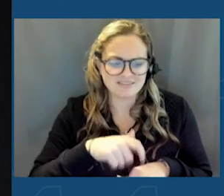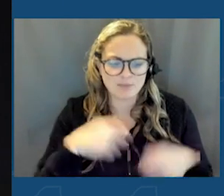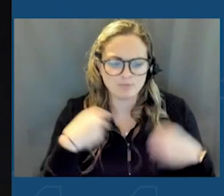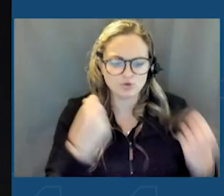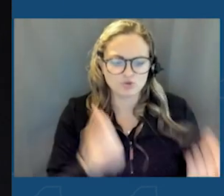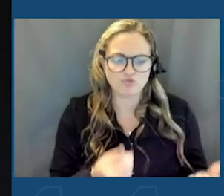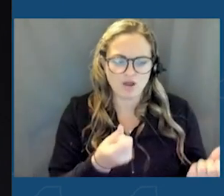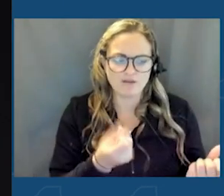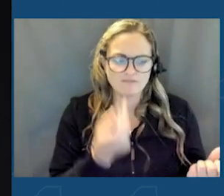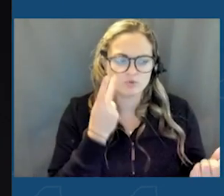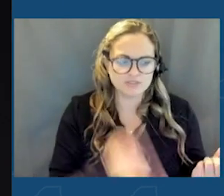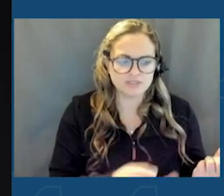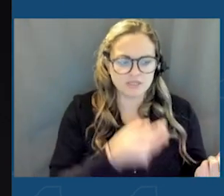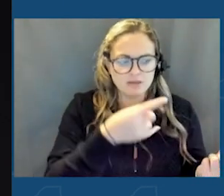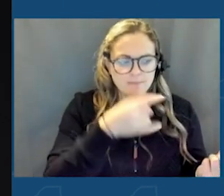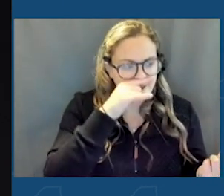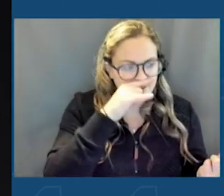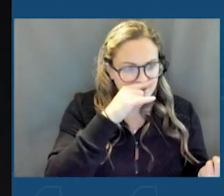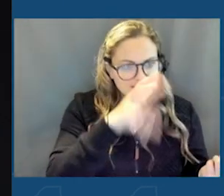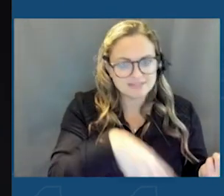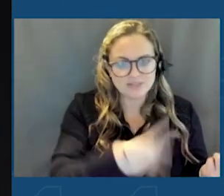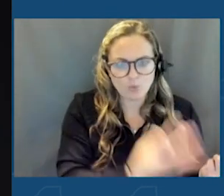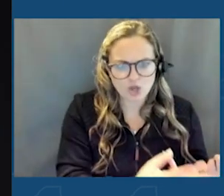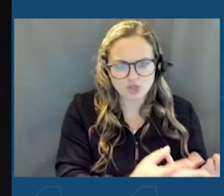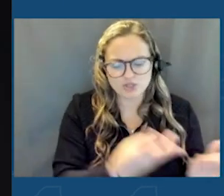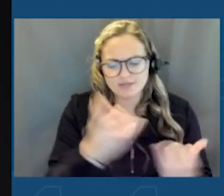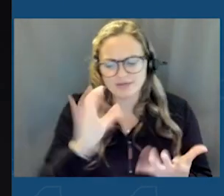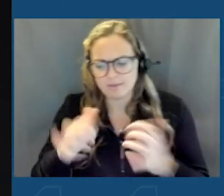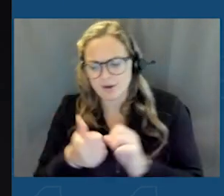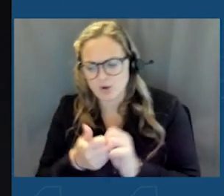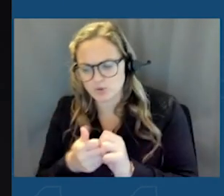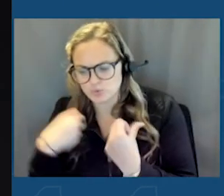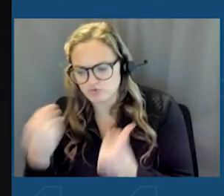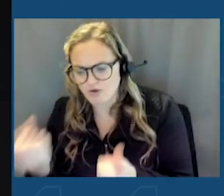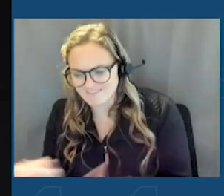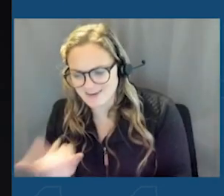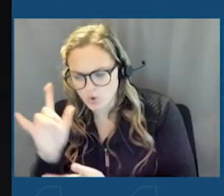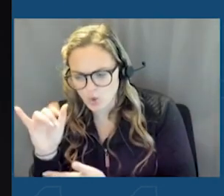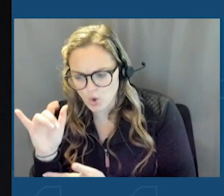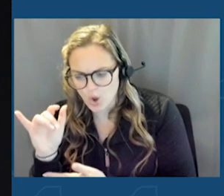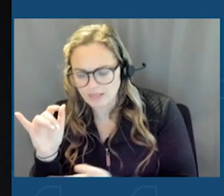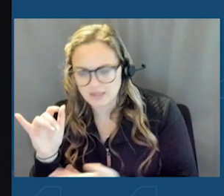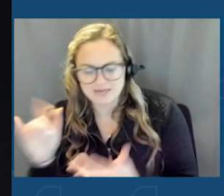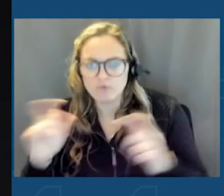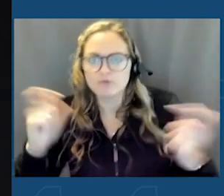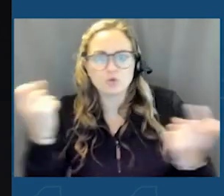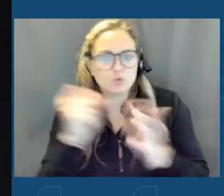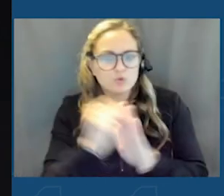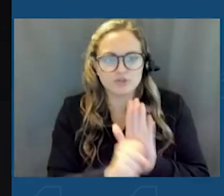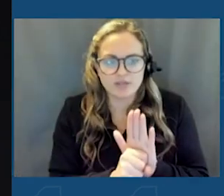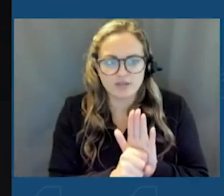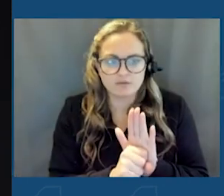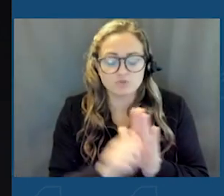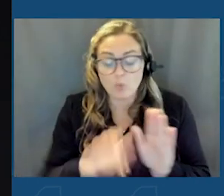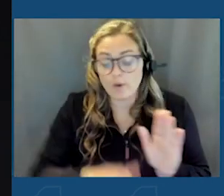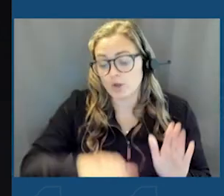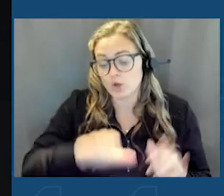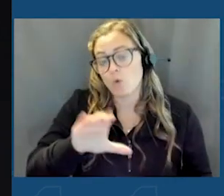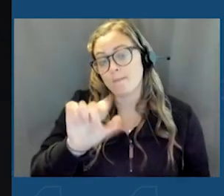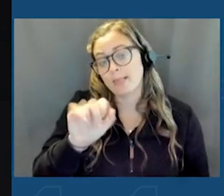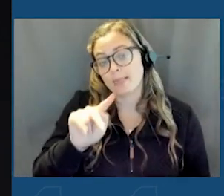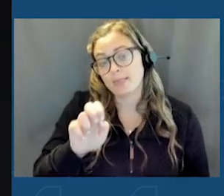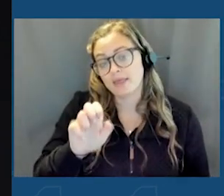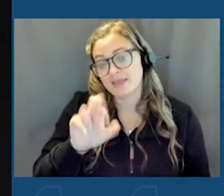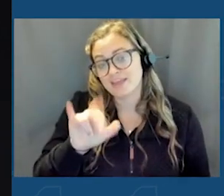my kids in Washington than it does to Long Island. So that's how the scale of our state is. But I grew up on Lake Erie, and now